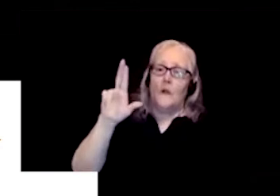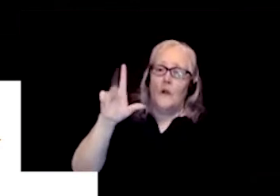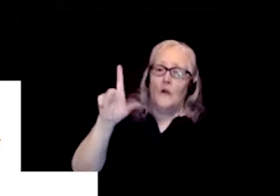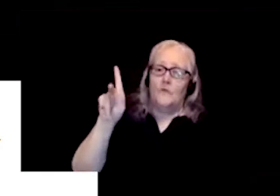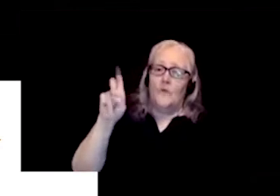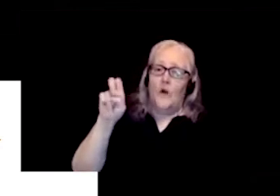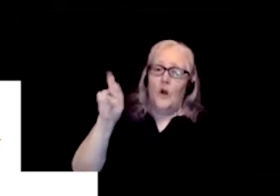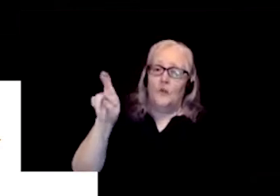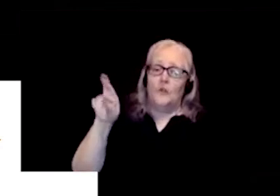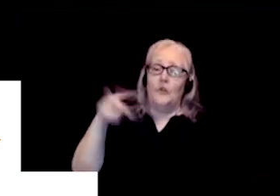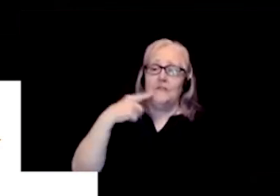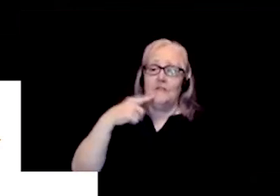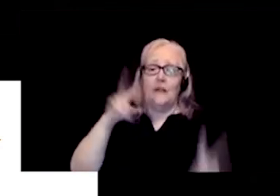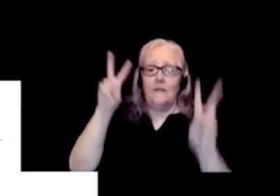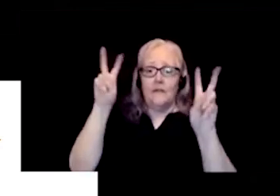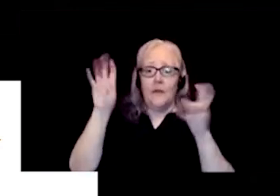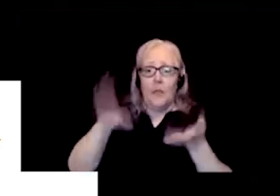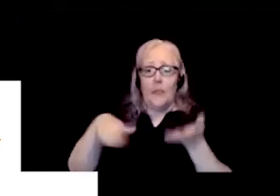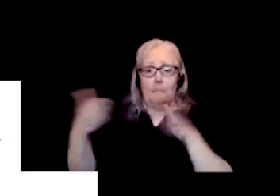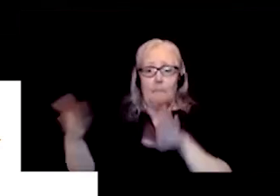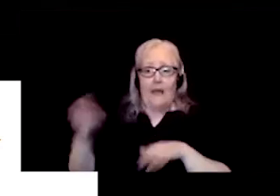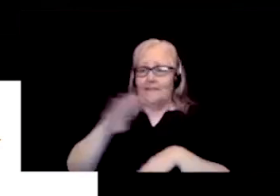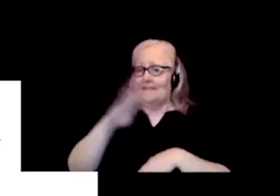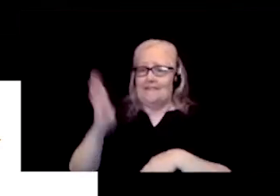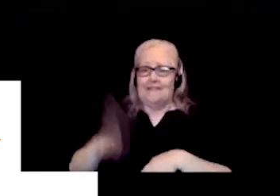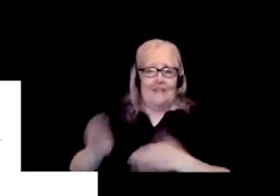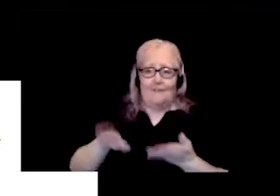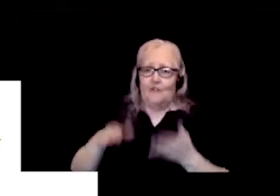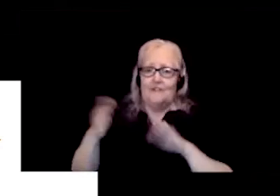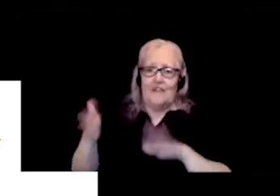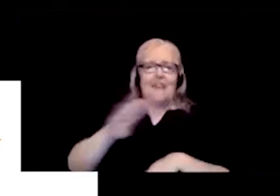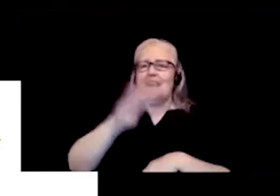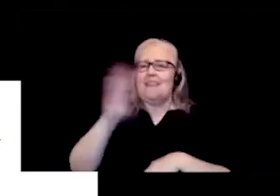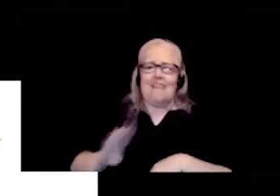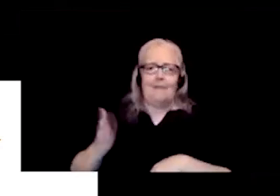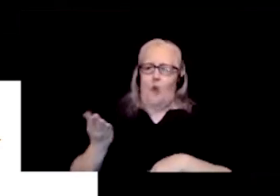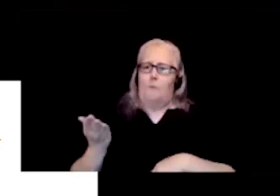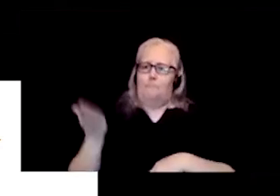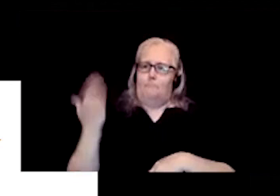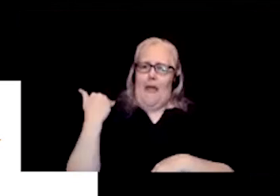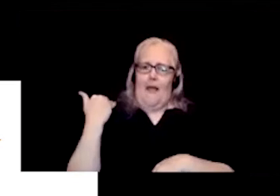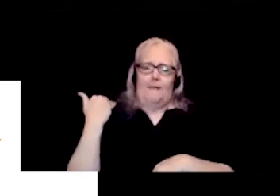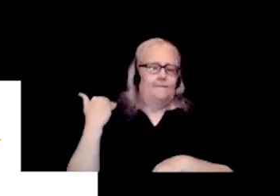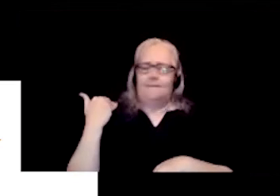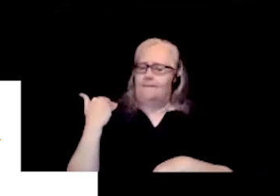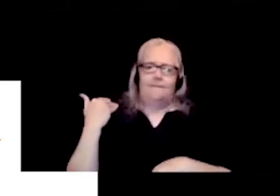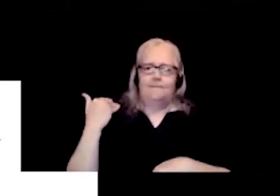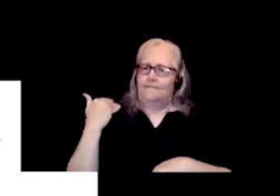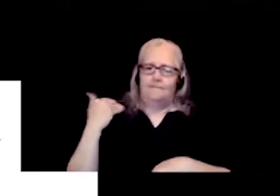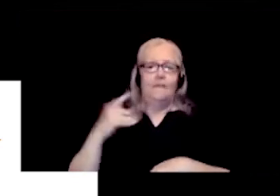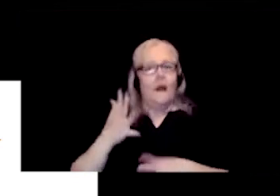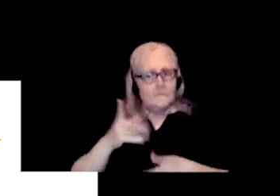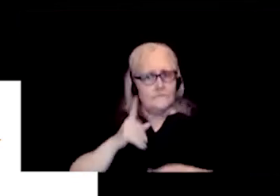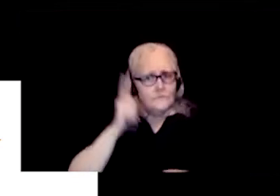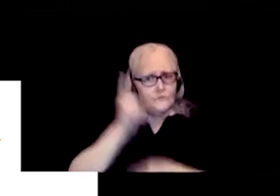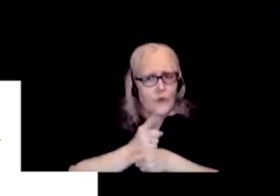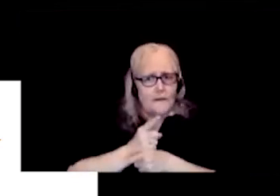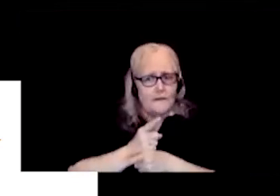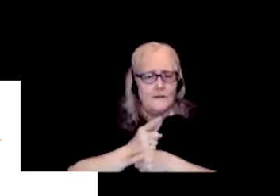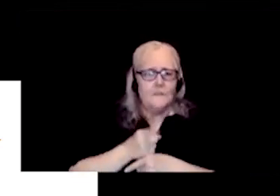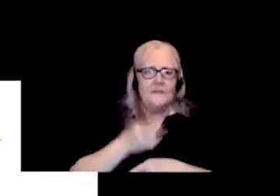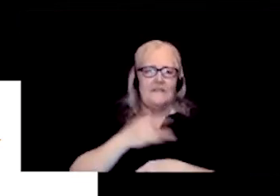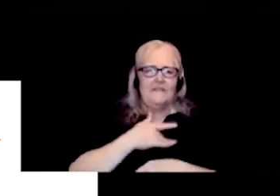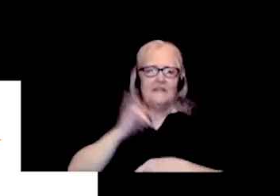In fact, it's not even past. How true is that today as we are experiencing this triple pandemic, not only